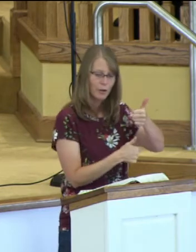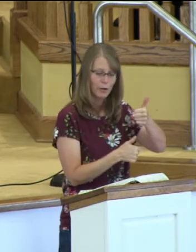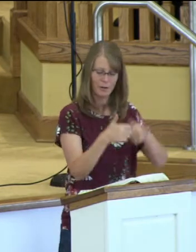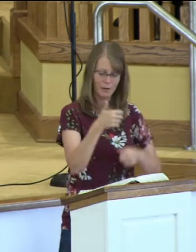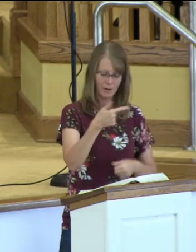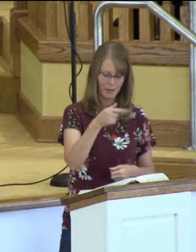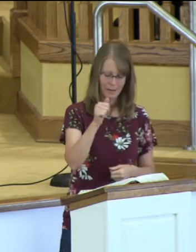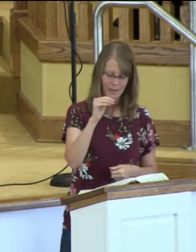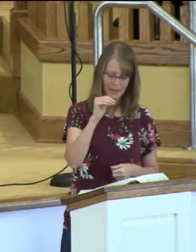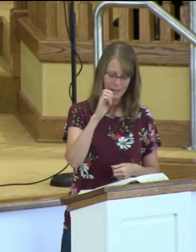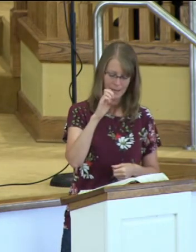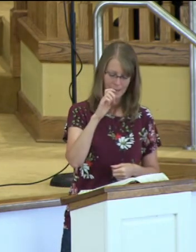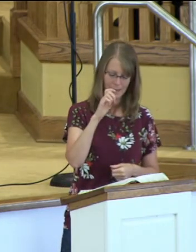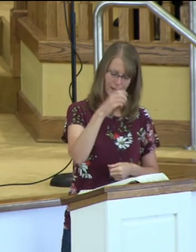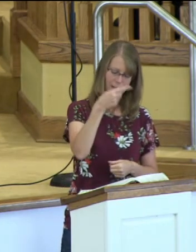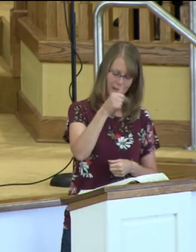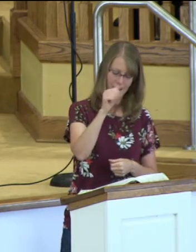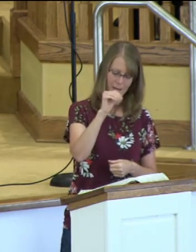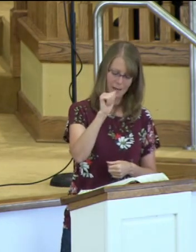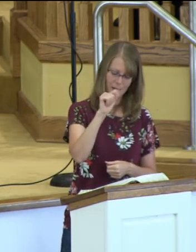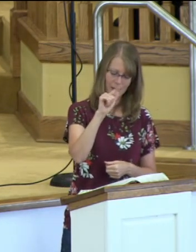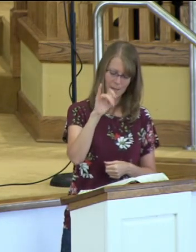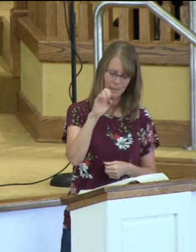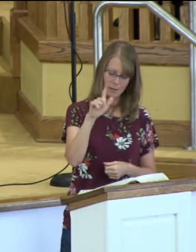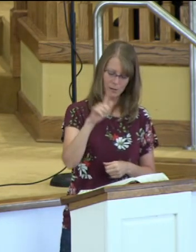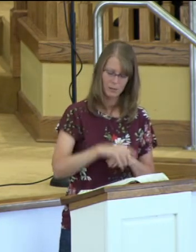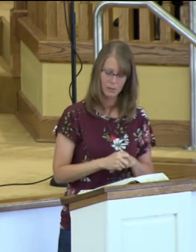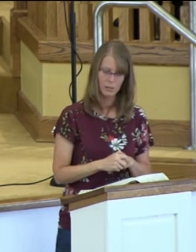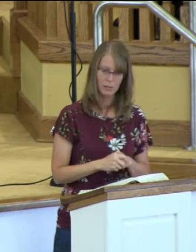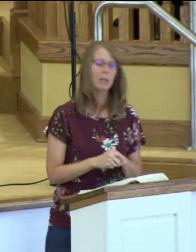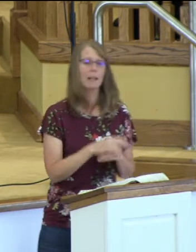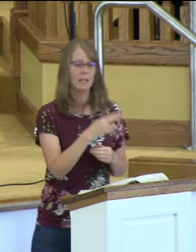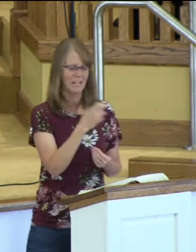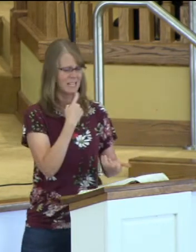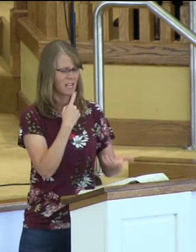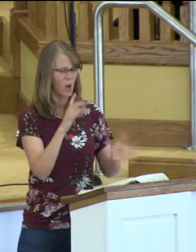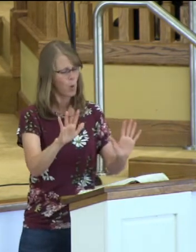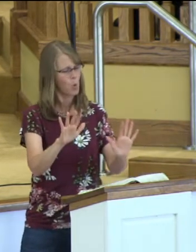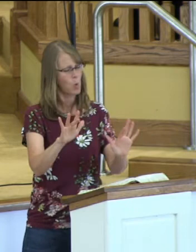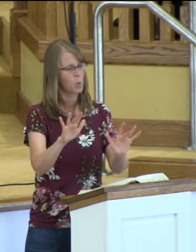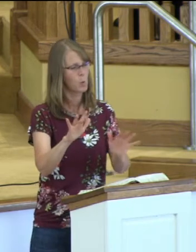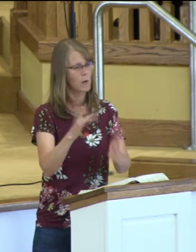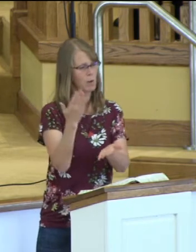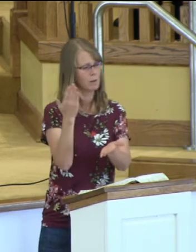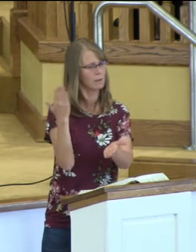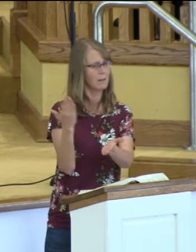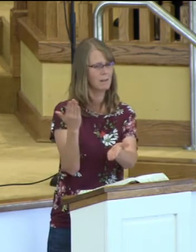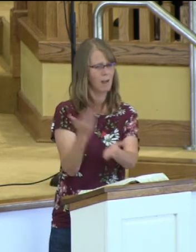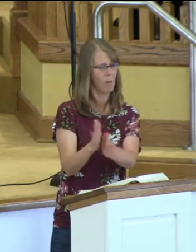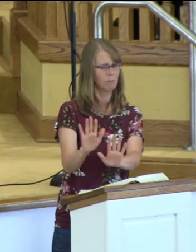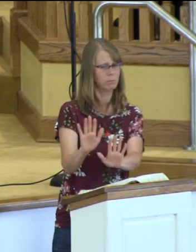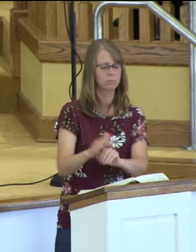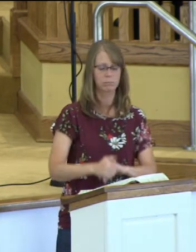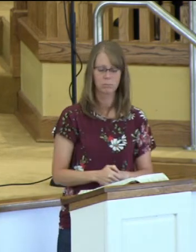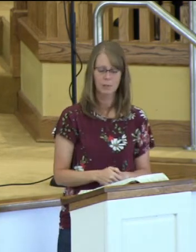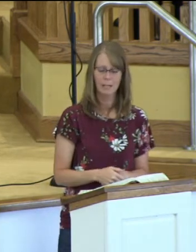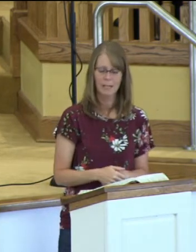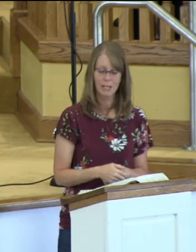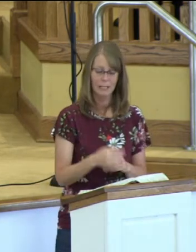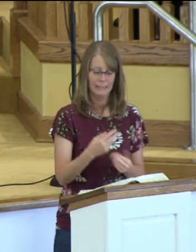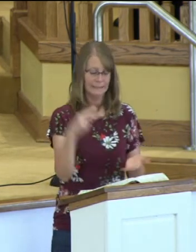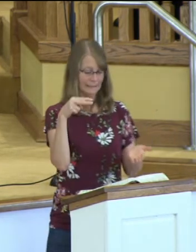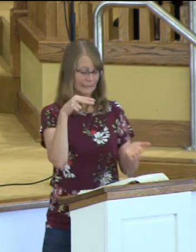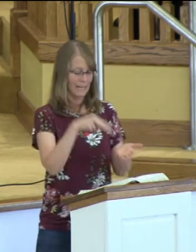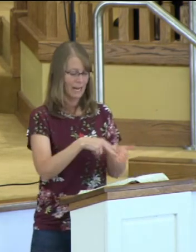this Pharisee, this great one. And he said, put the apostles back. Let me tell you what I think. And he talks